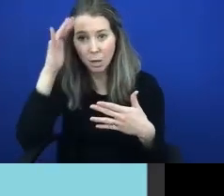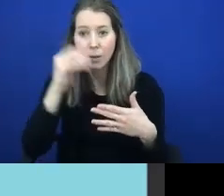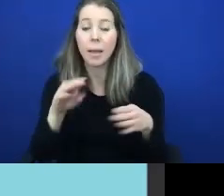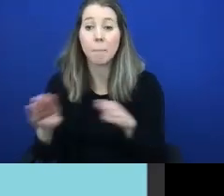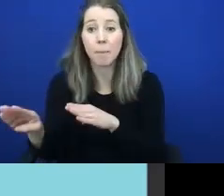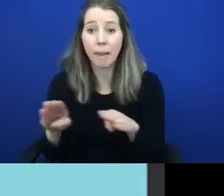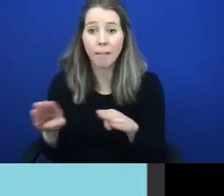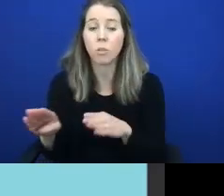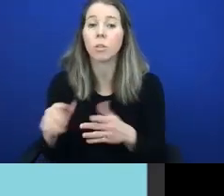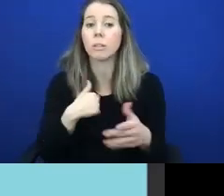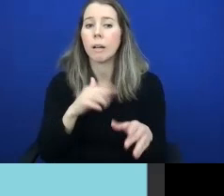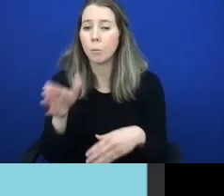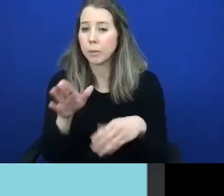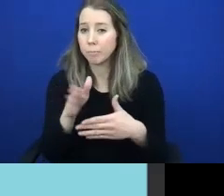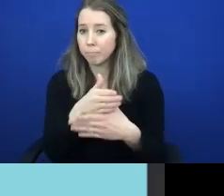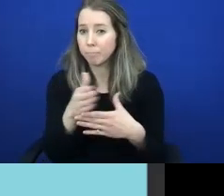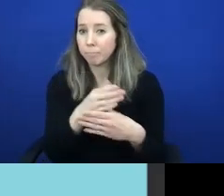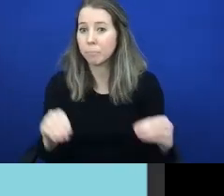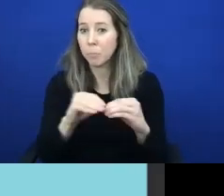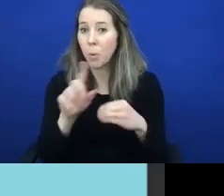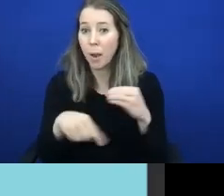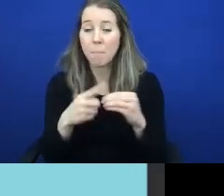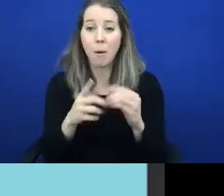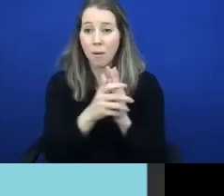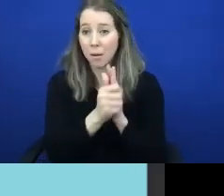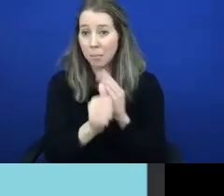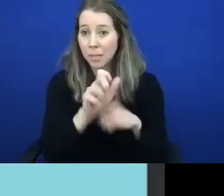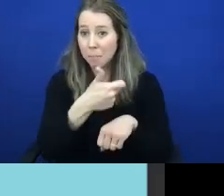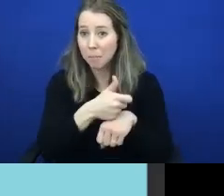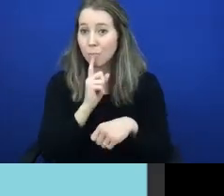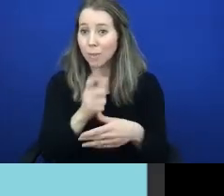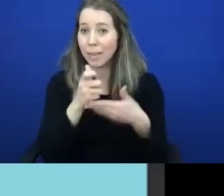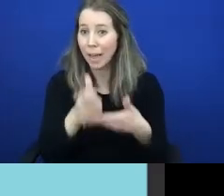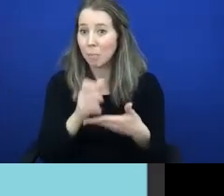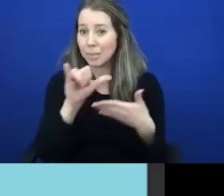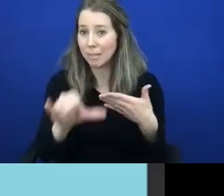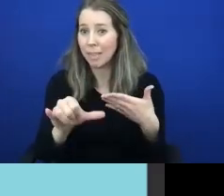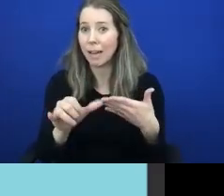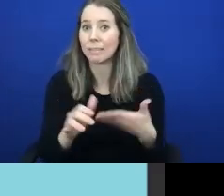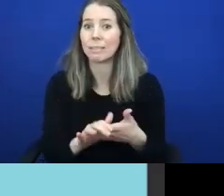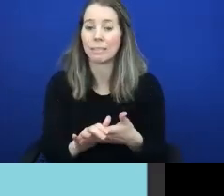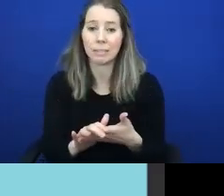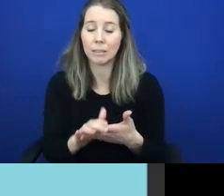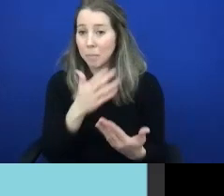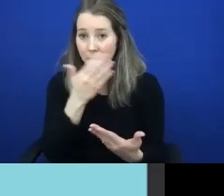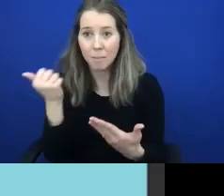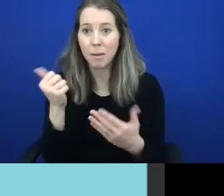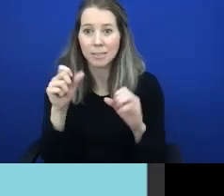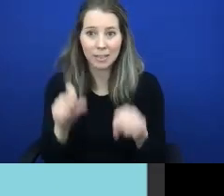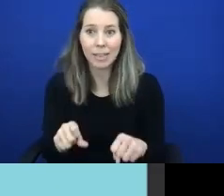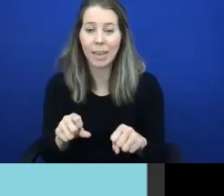I'll share more about how competency-based really helps that to be the best it can